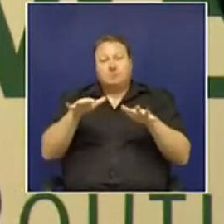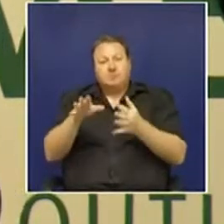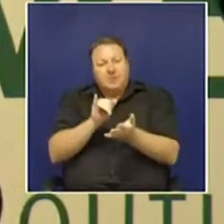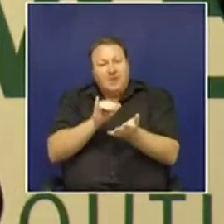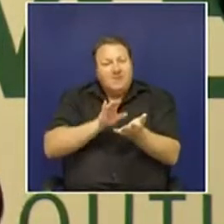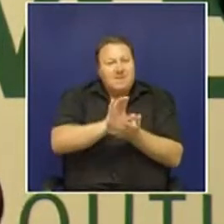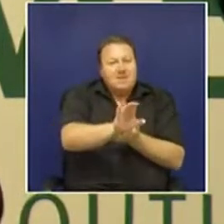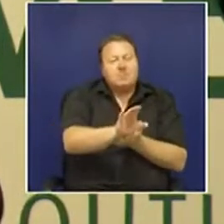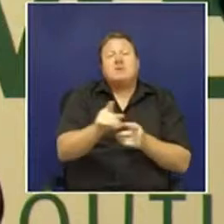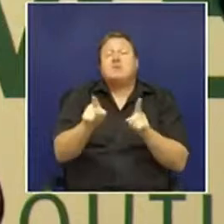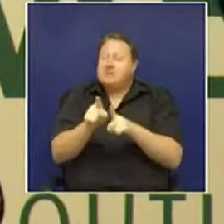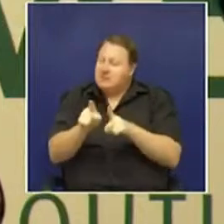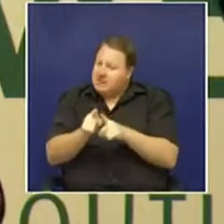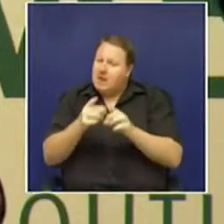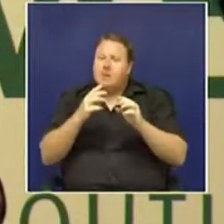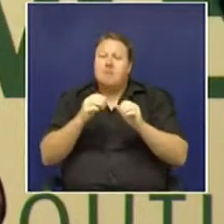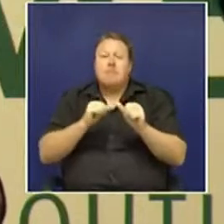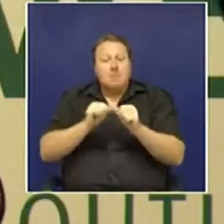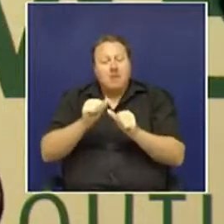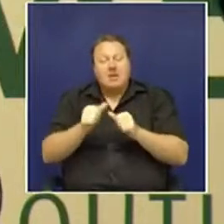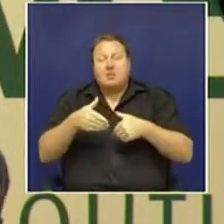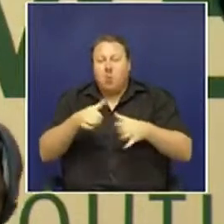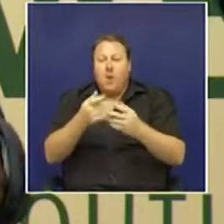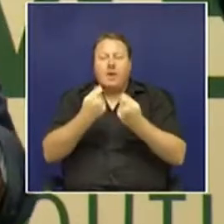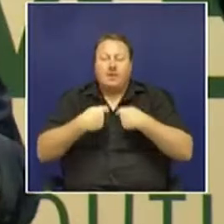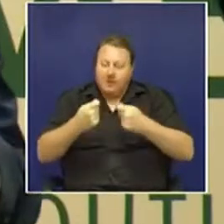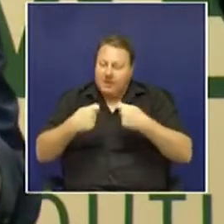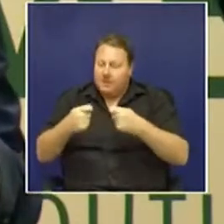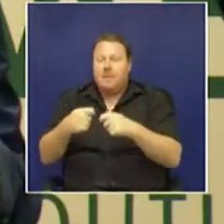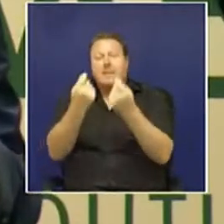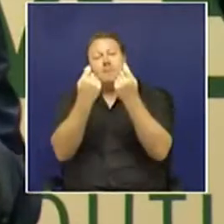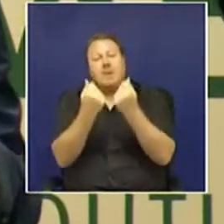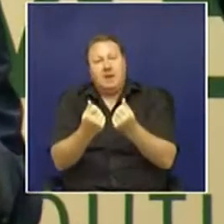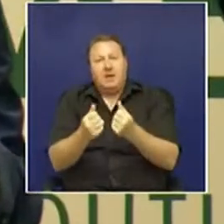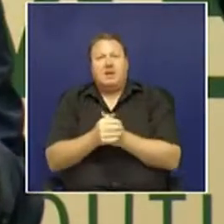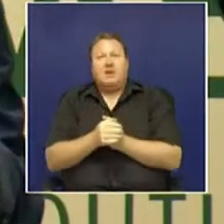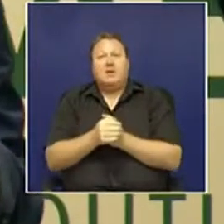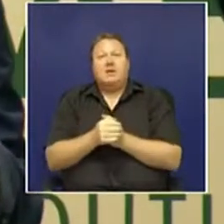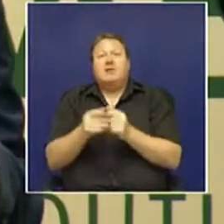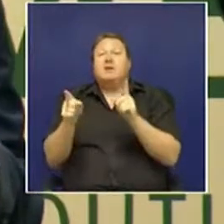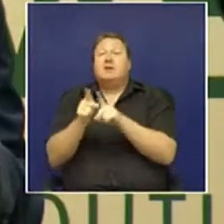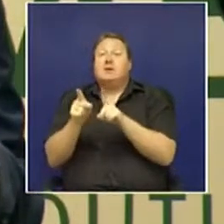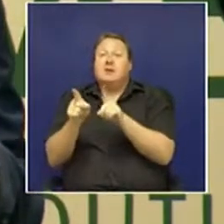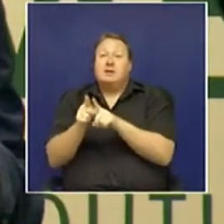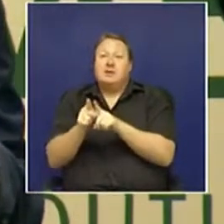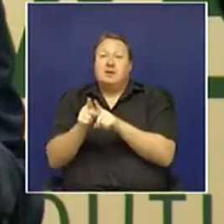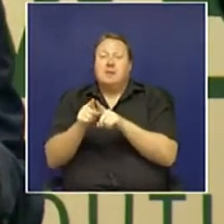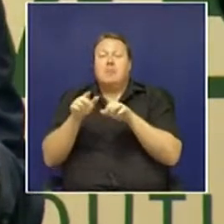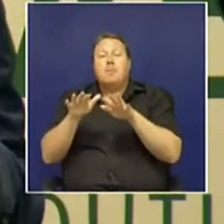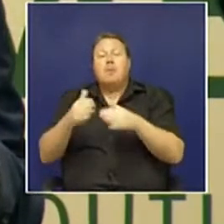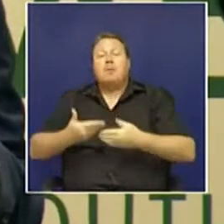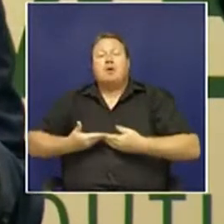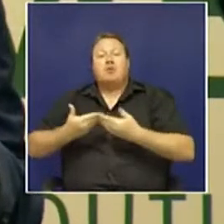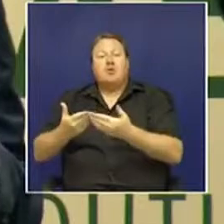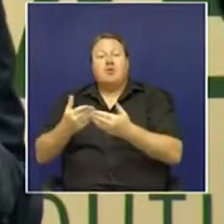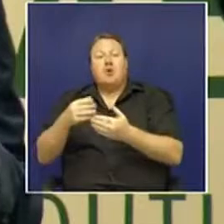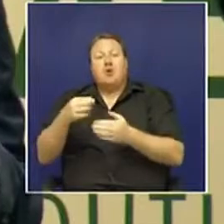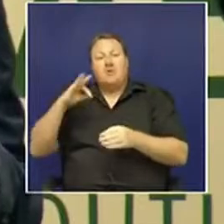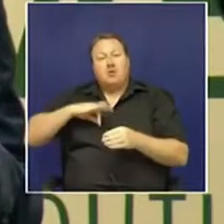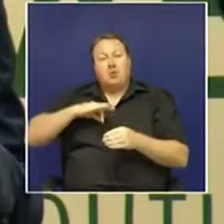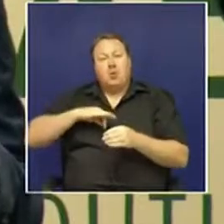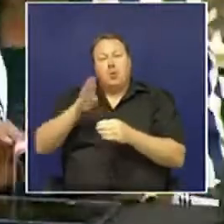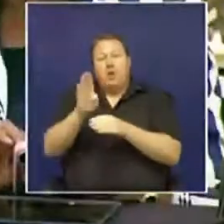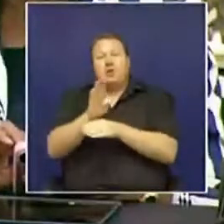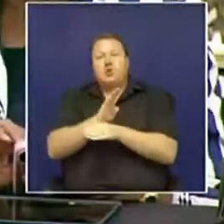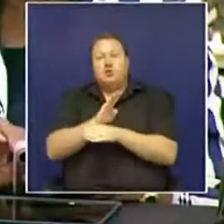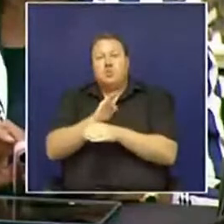spending, improve the composition of spending by containing the public service wage bill while increasing capital